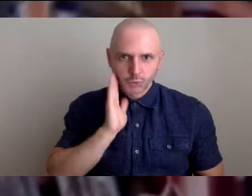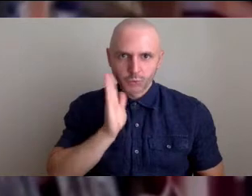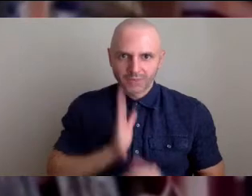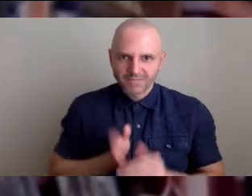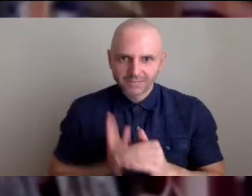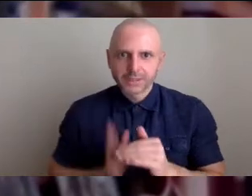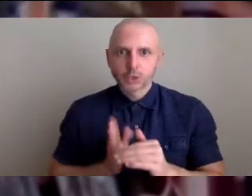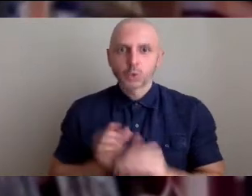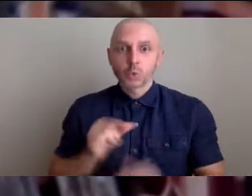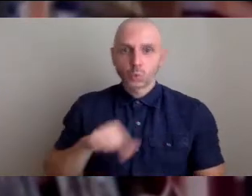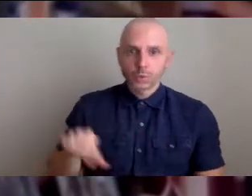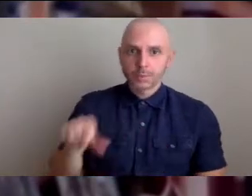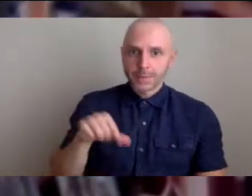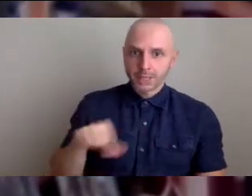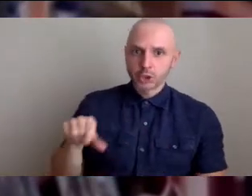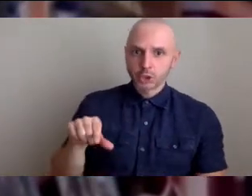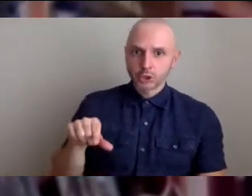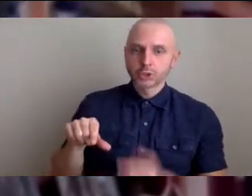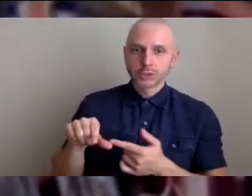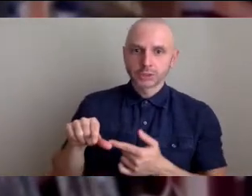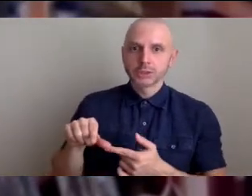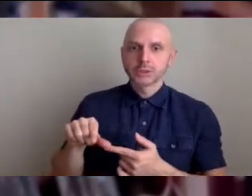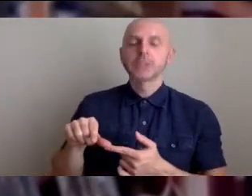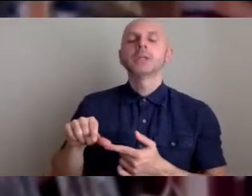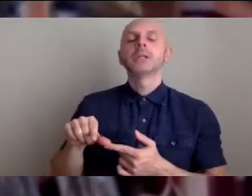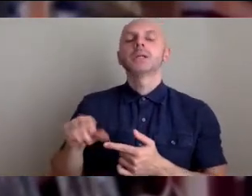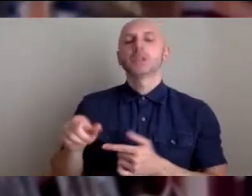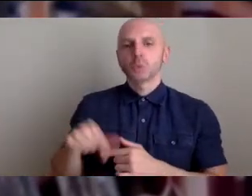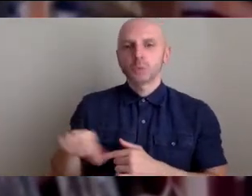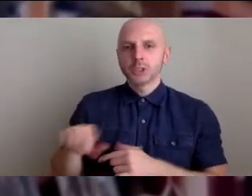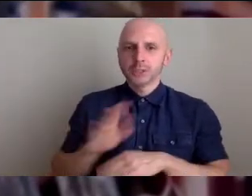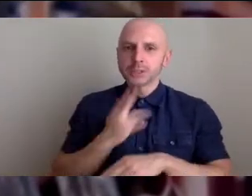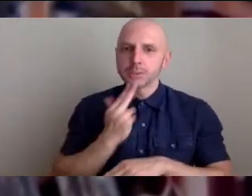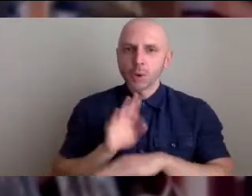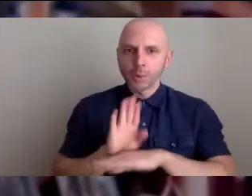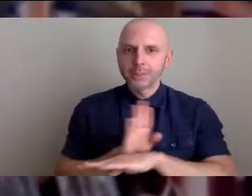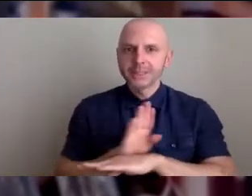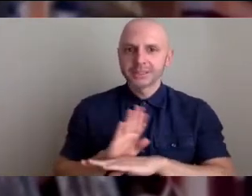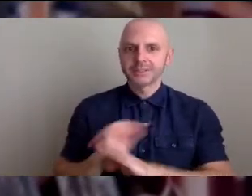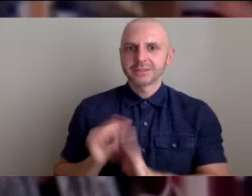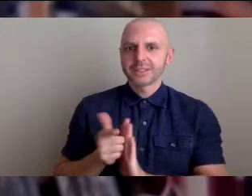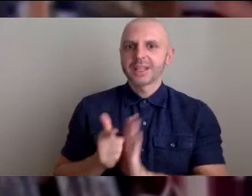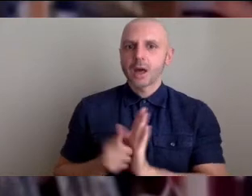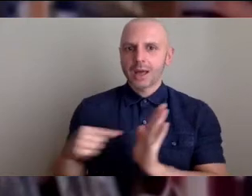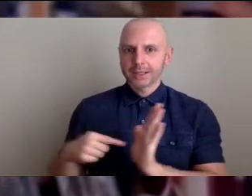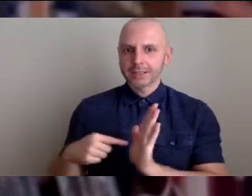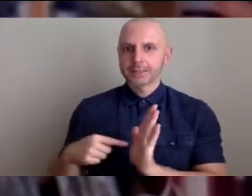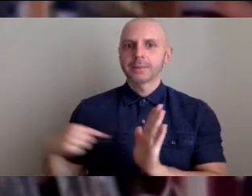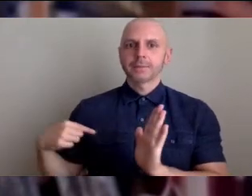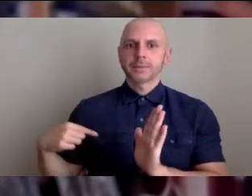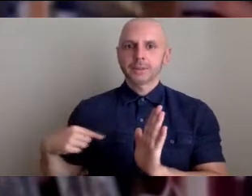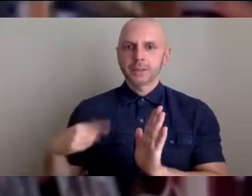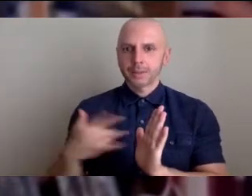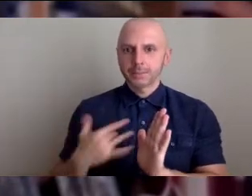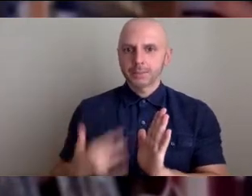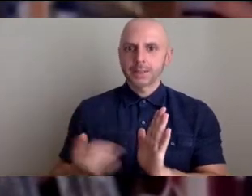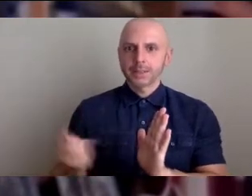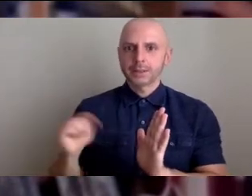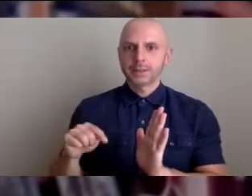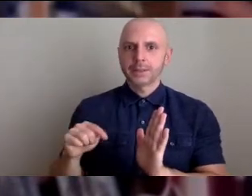designed to help small business. And that's going to come out in a book of essays marking the 10th anniversary of some very substantial reforms